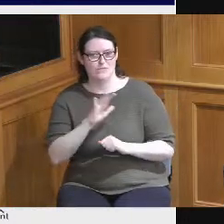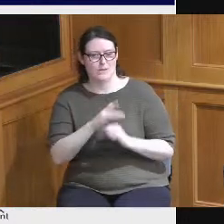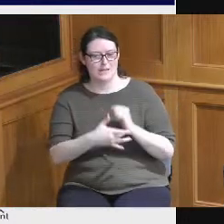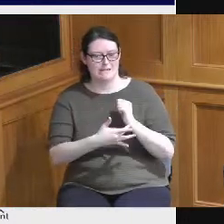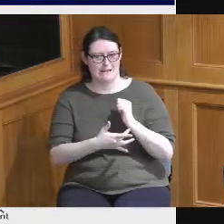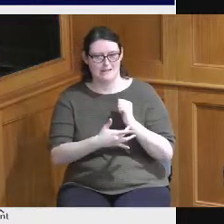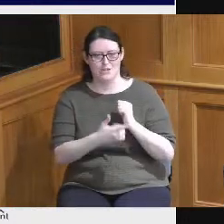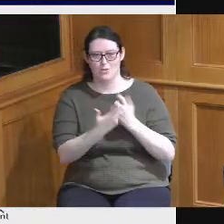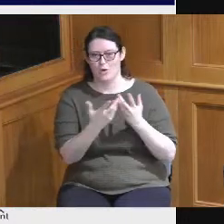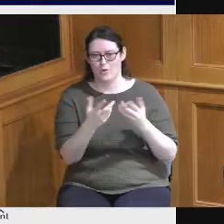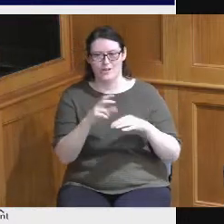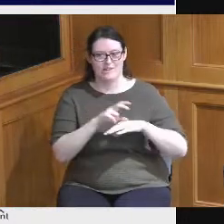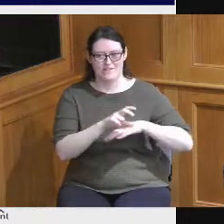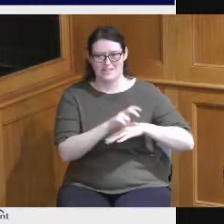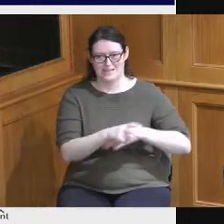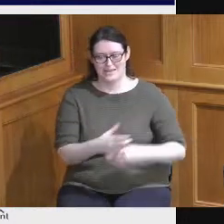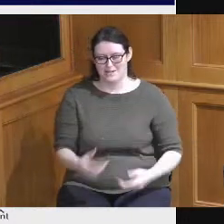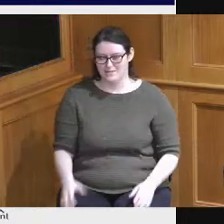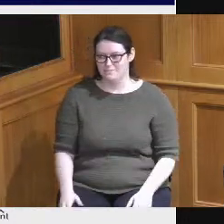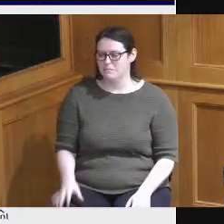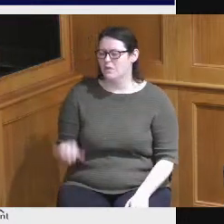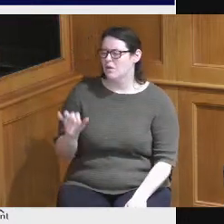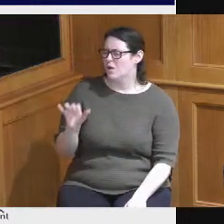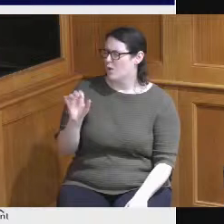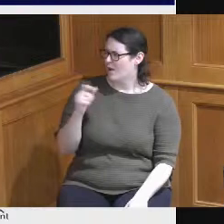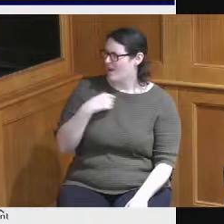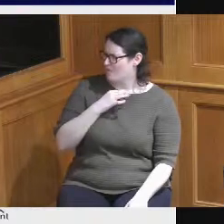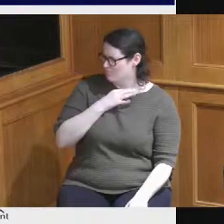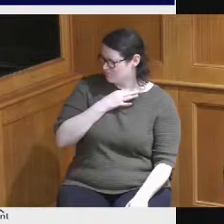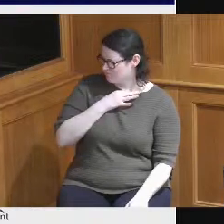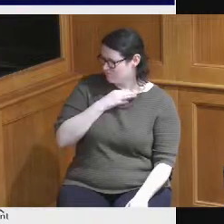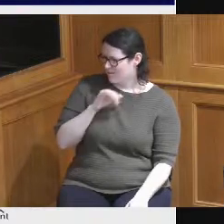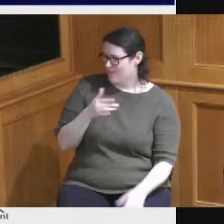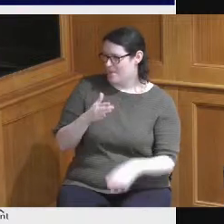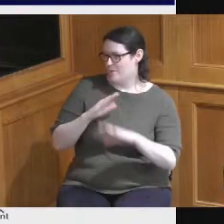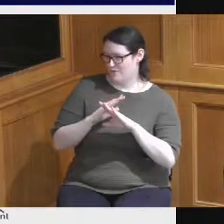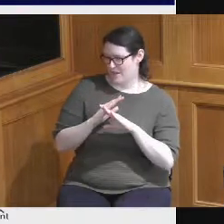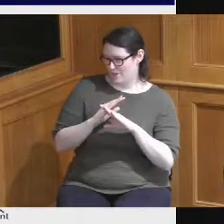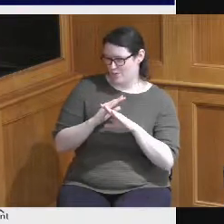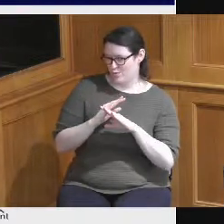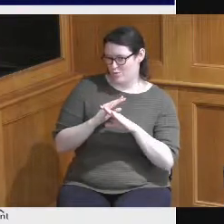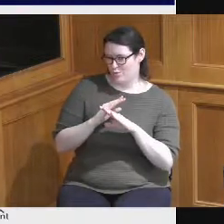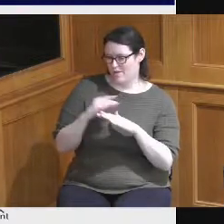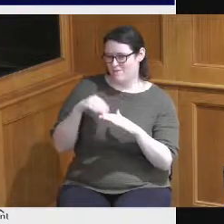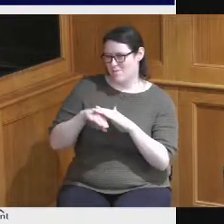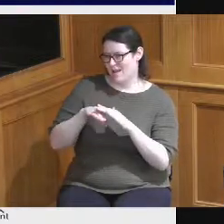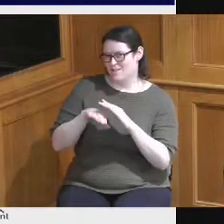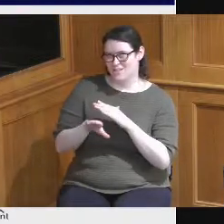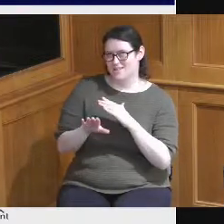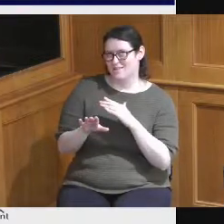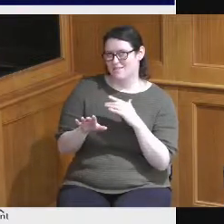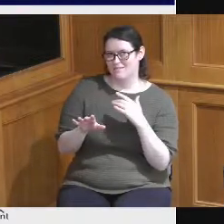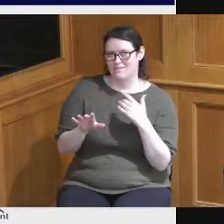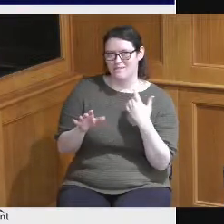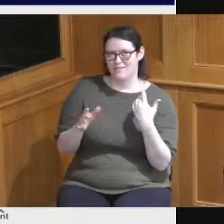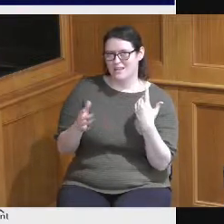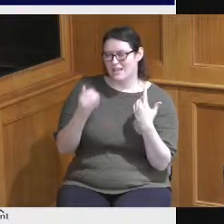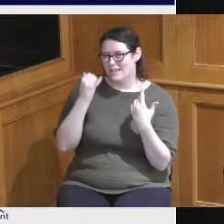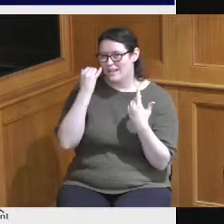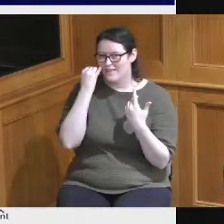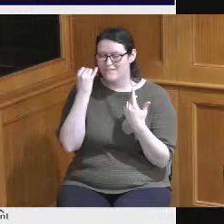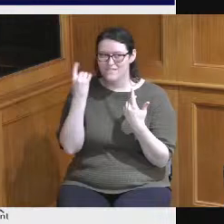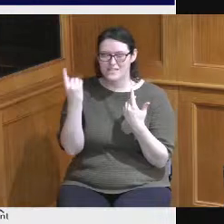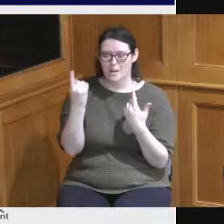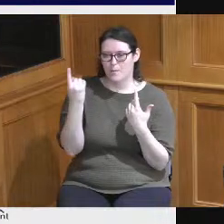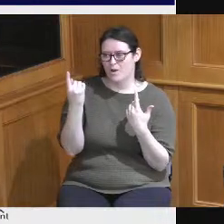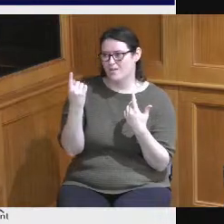county is already investing. So. Okay, because I was wondering, does that prevent you from accessing what you need if someone's